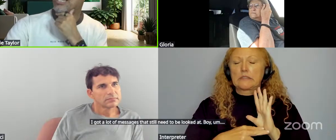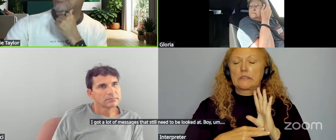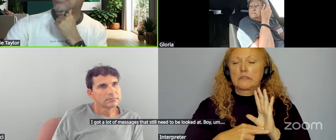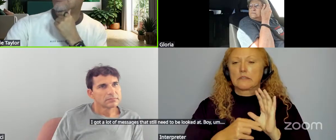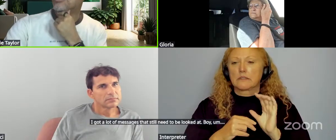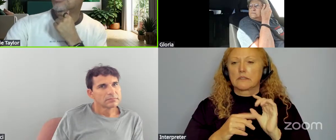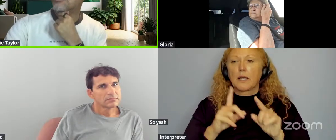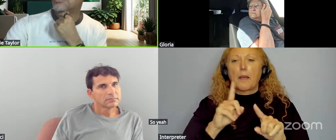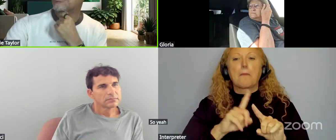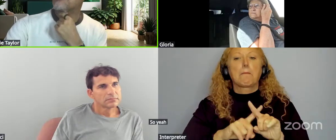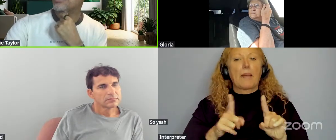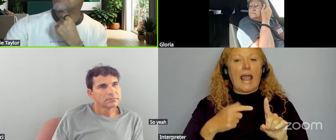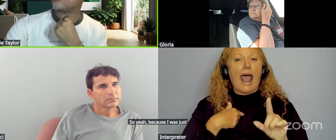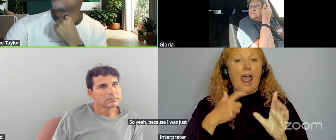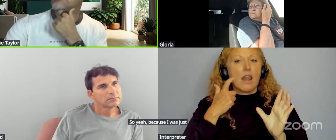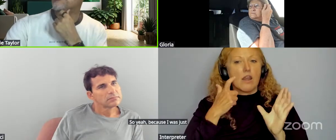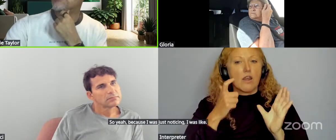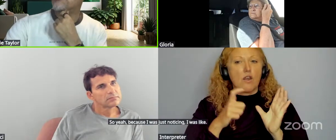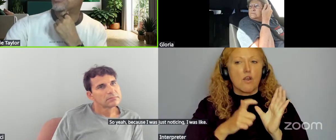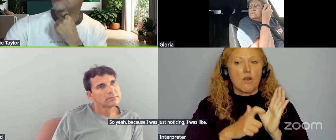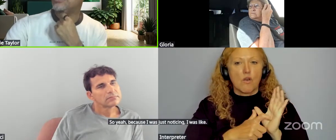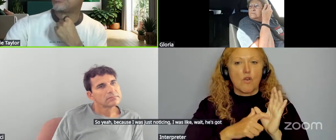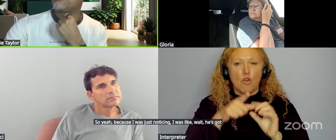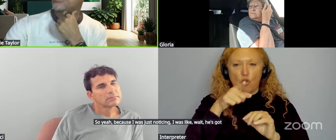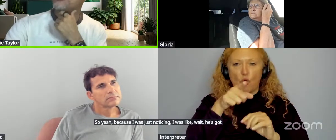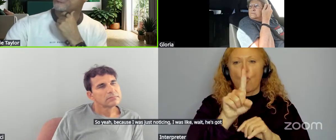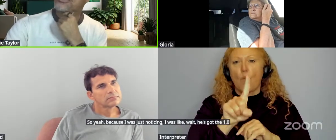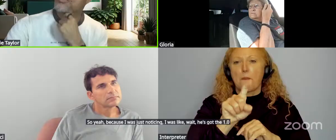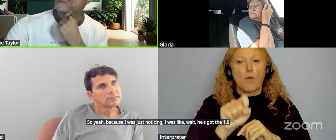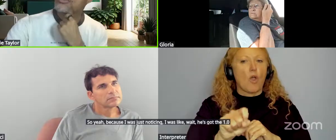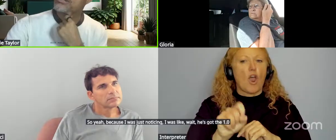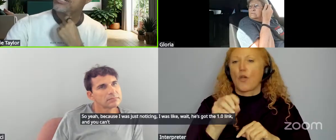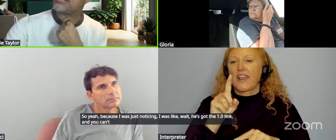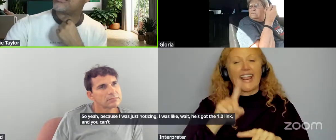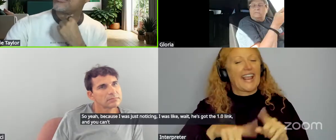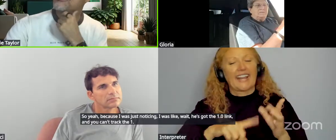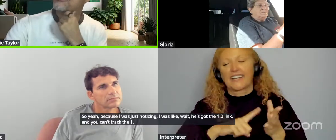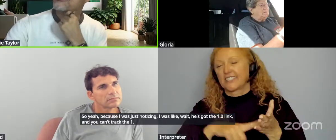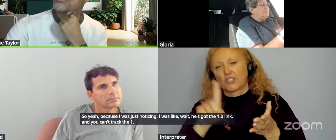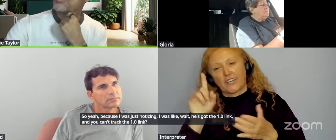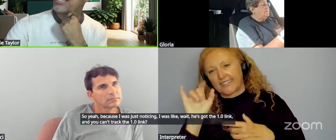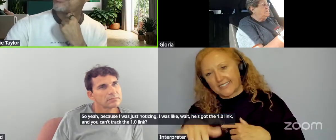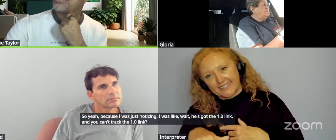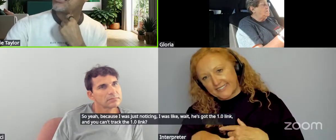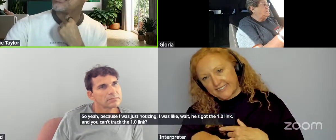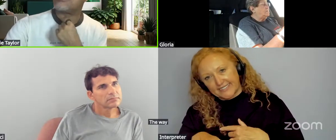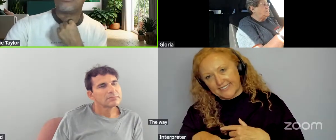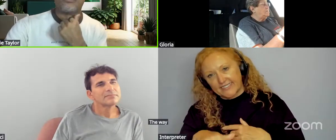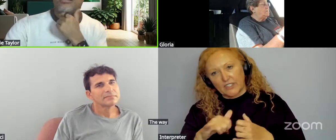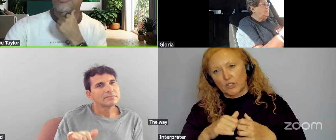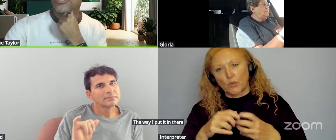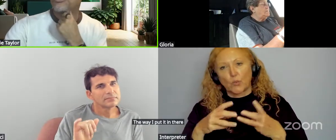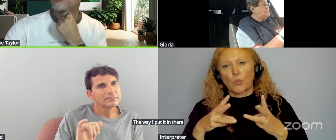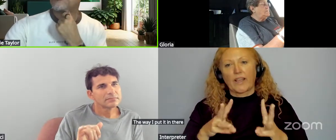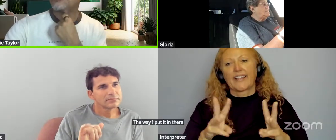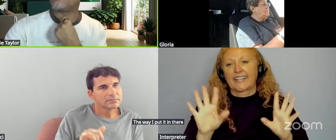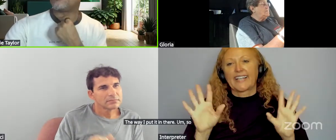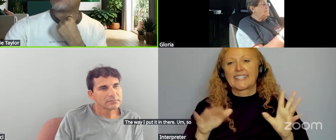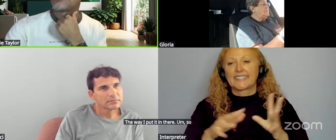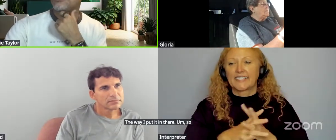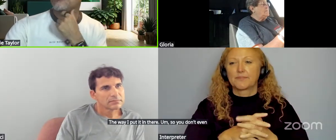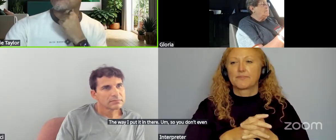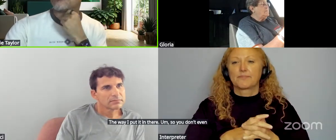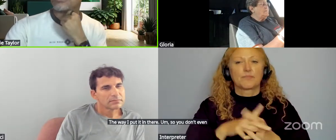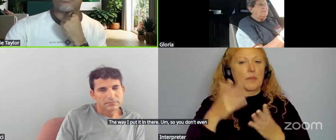So yeah, because I was just noticing, I was like, wait, he's got the 1.0 link and you can't track the 1.0 link the way I put it in there. So you don't even know if